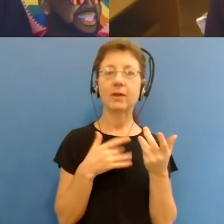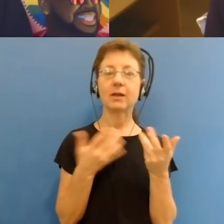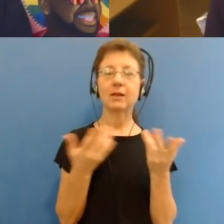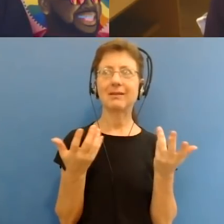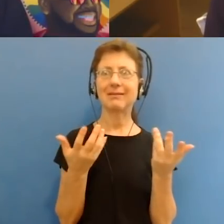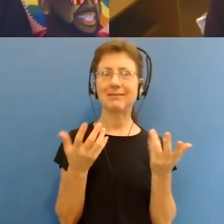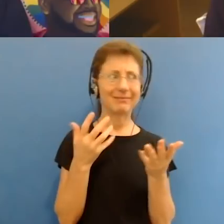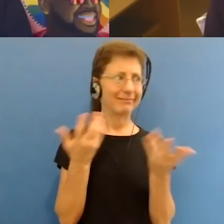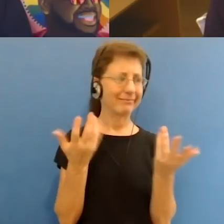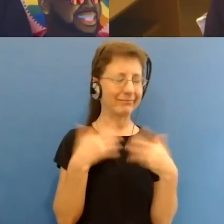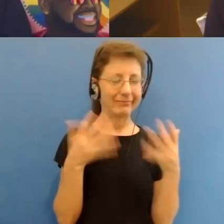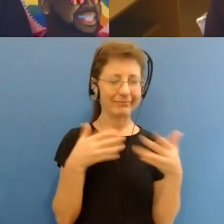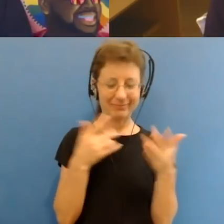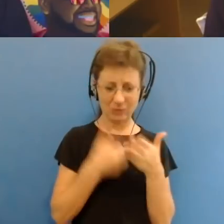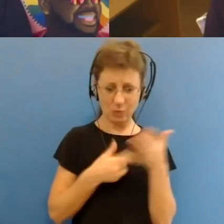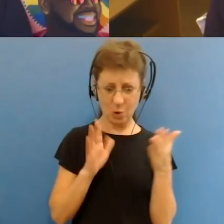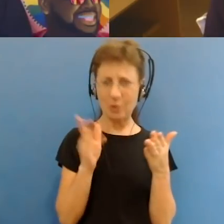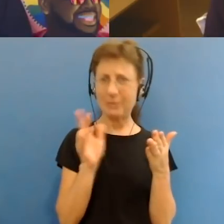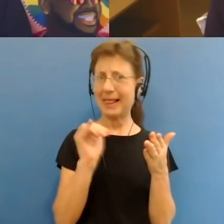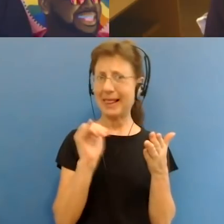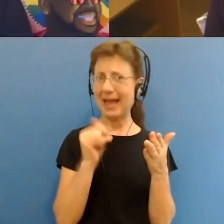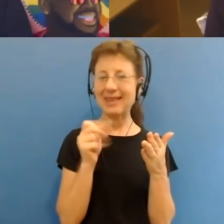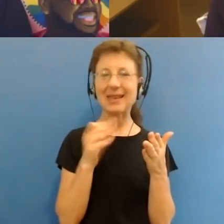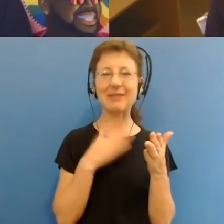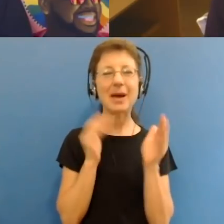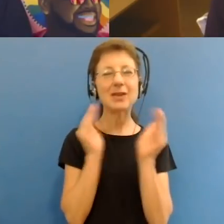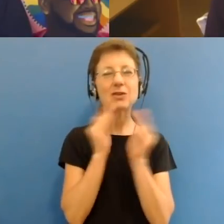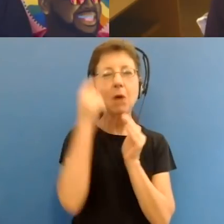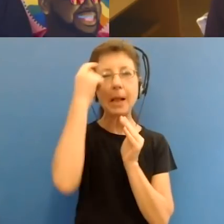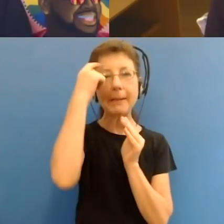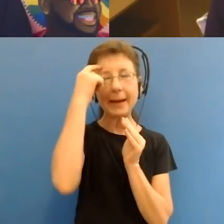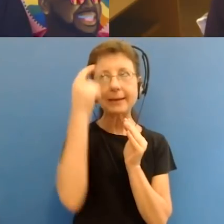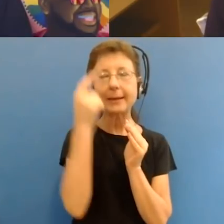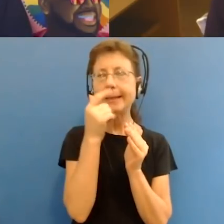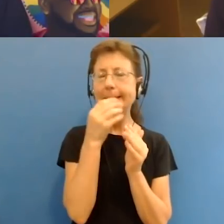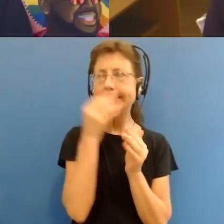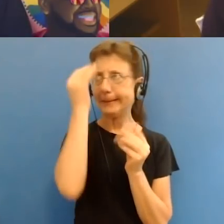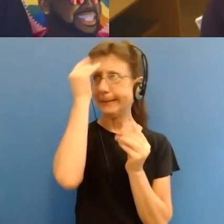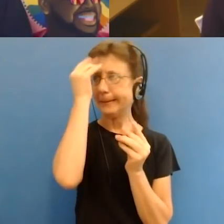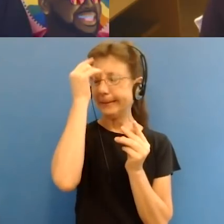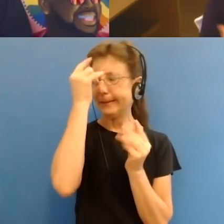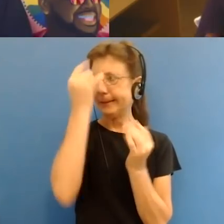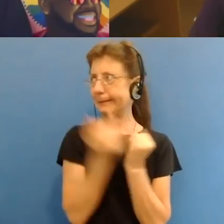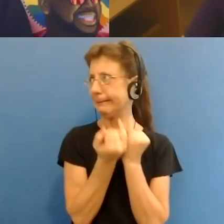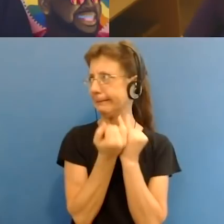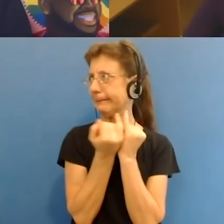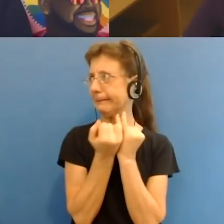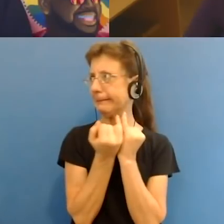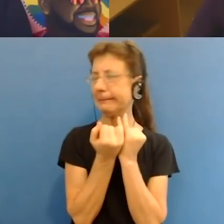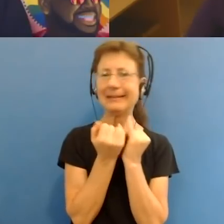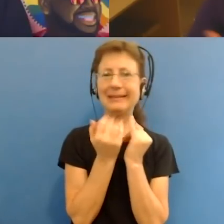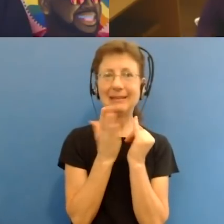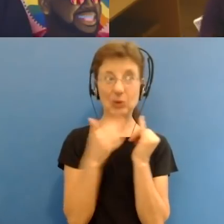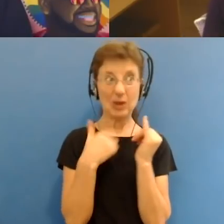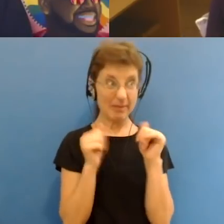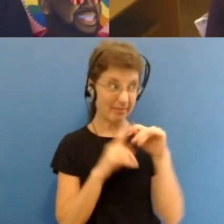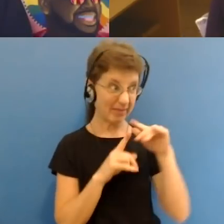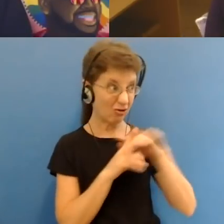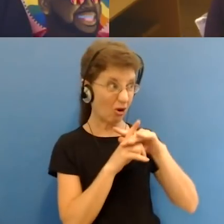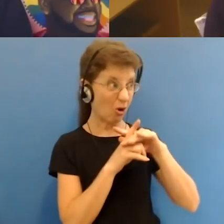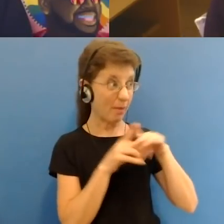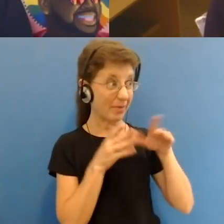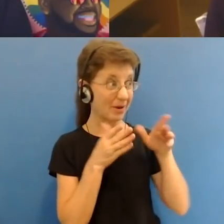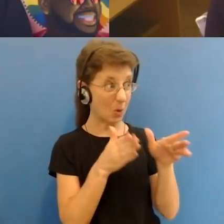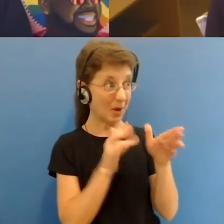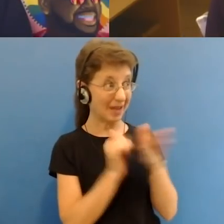to be like? And then the kind of more small-minded stuff of, oh, am I going to, you know, will I be able to show up in a way that's